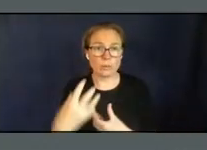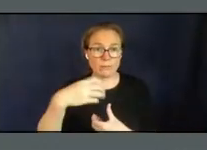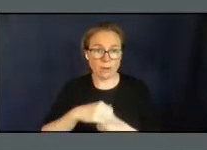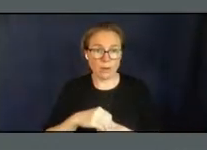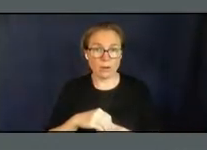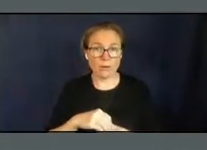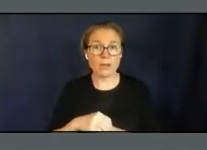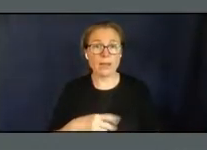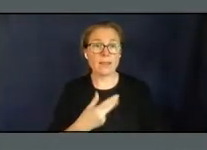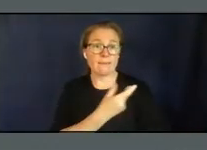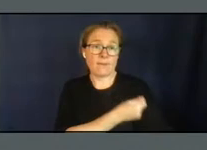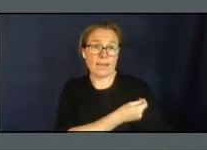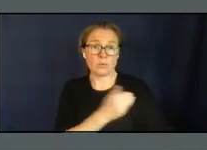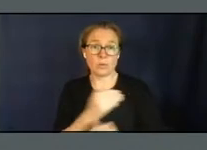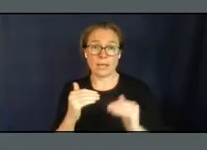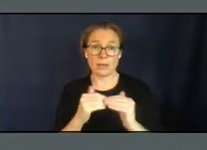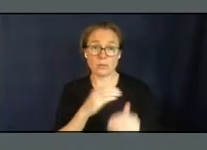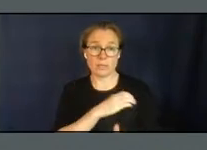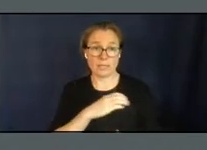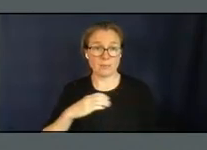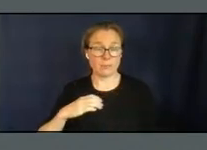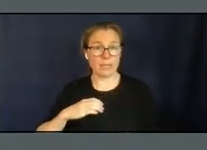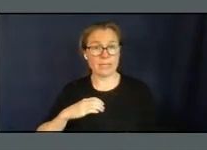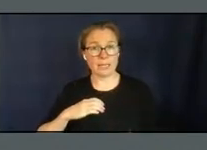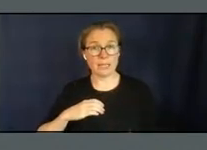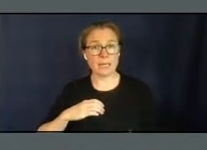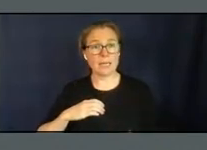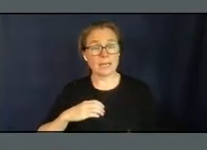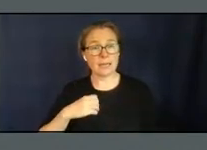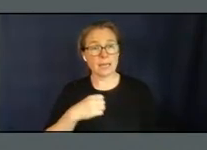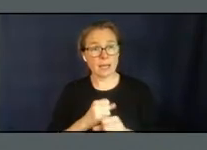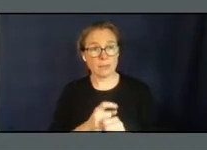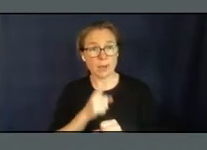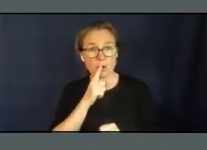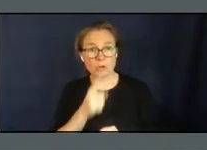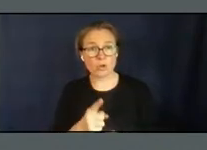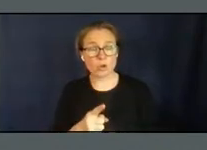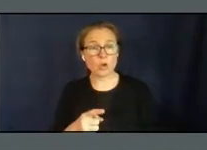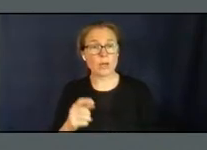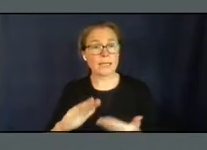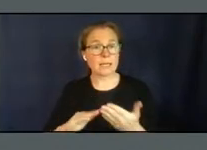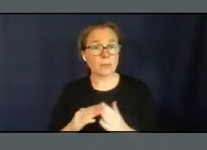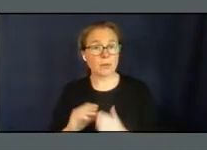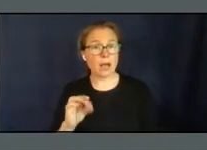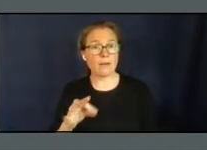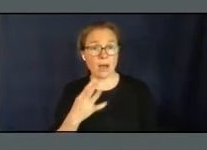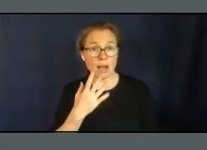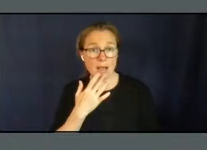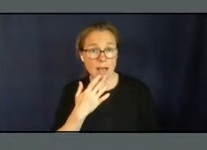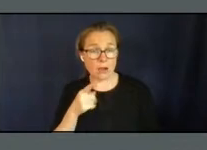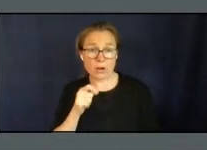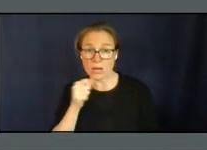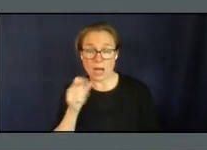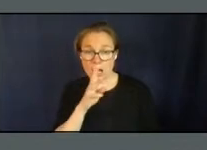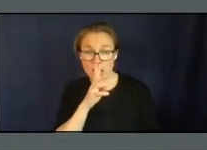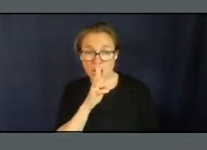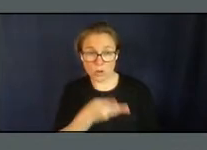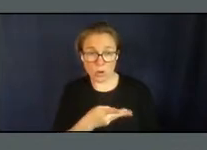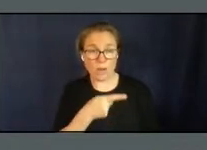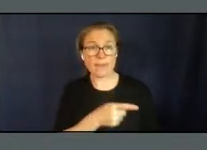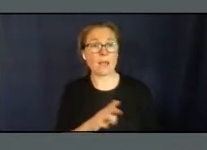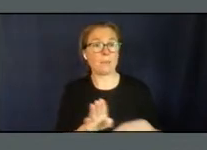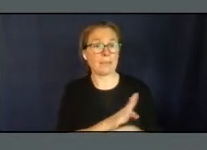Equity Committee was stood up to address low vaccination rates in communities of color, has been extremely busy using an equity structure grounded